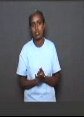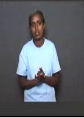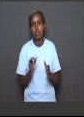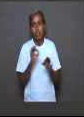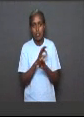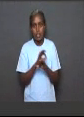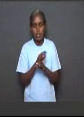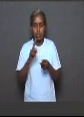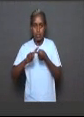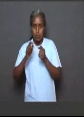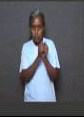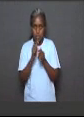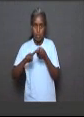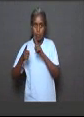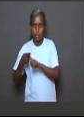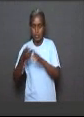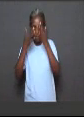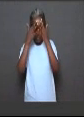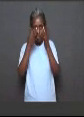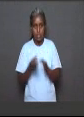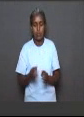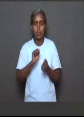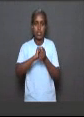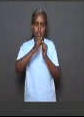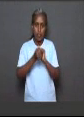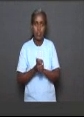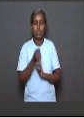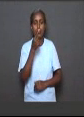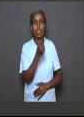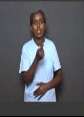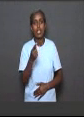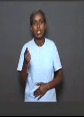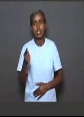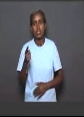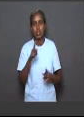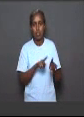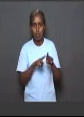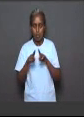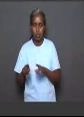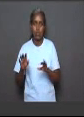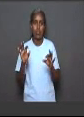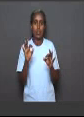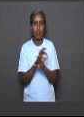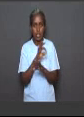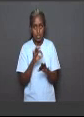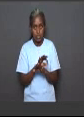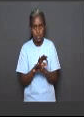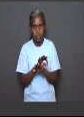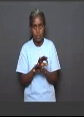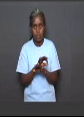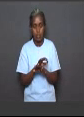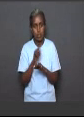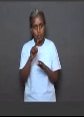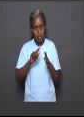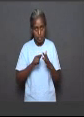partner, determine if the inverse of each is also a function. You can